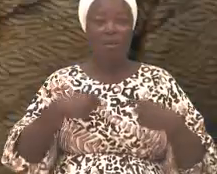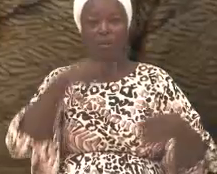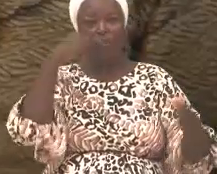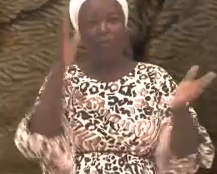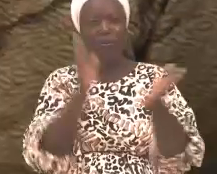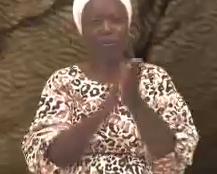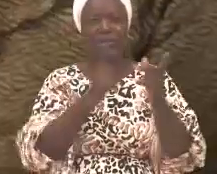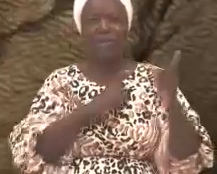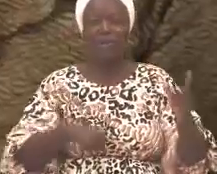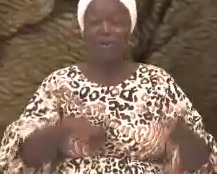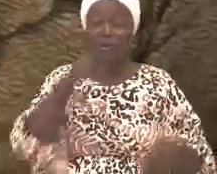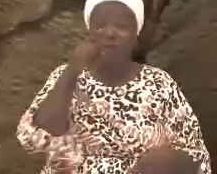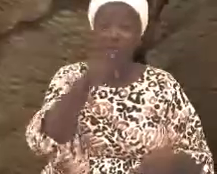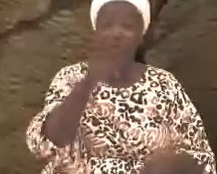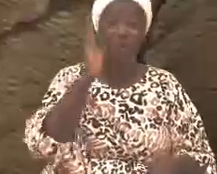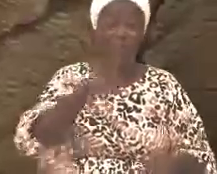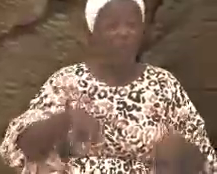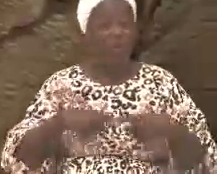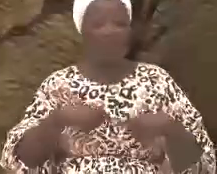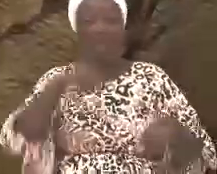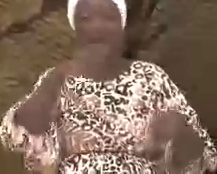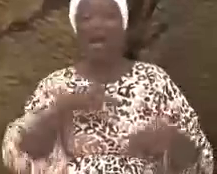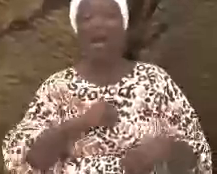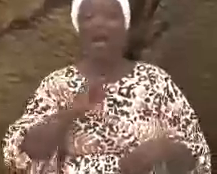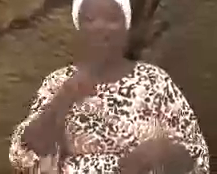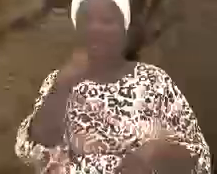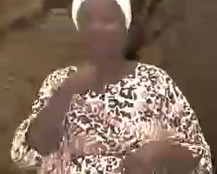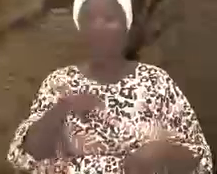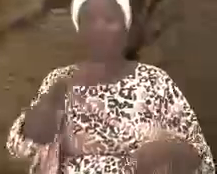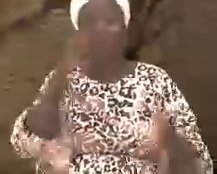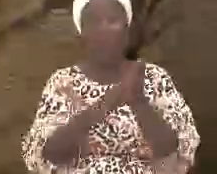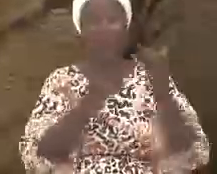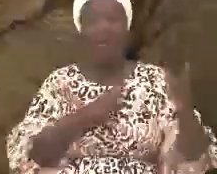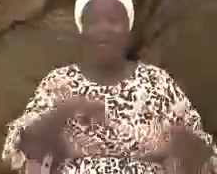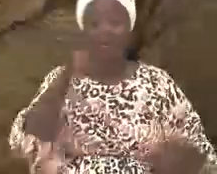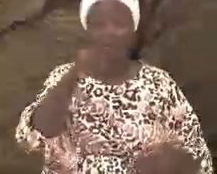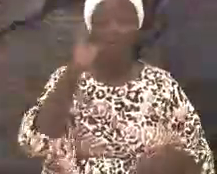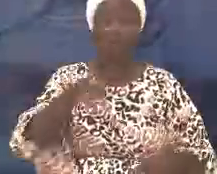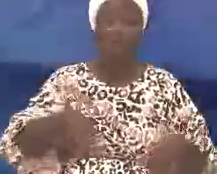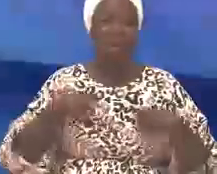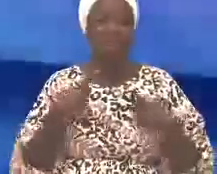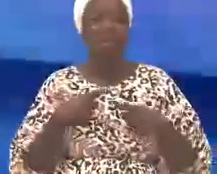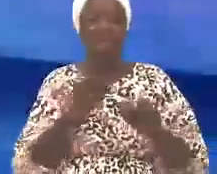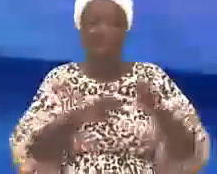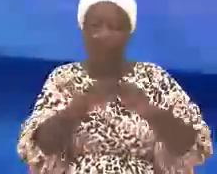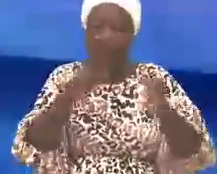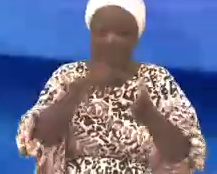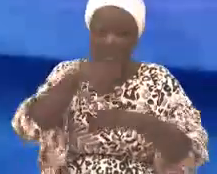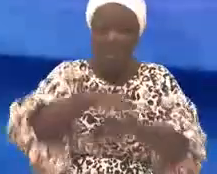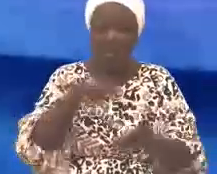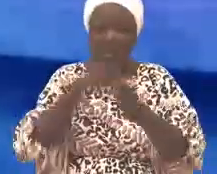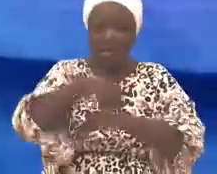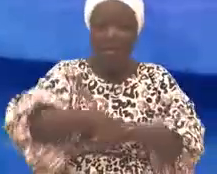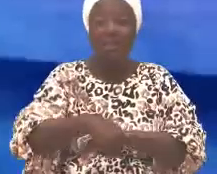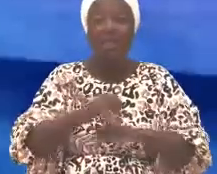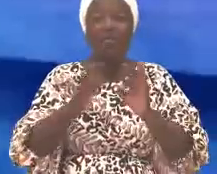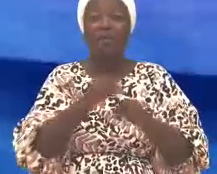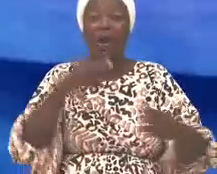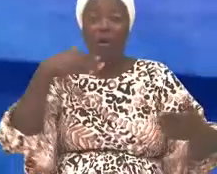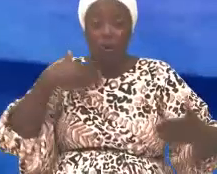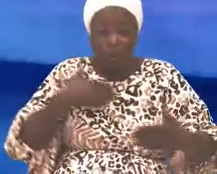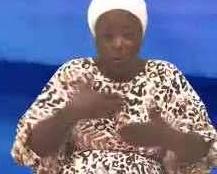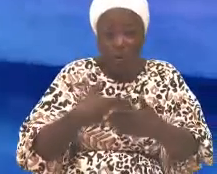live. I said, praise the Lord, you will live. Even tonight, if you are near the grave, if